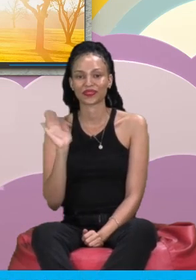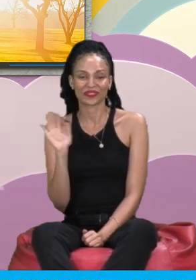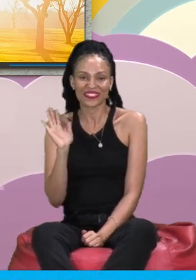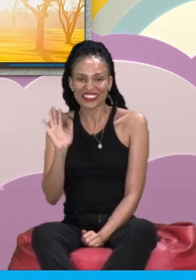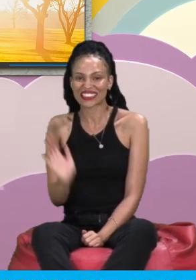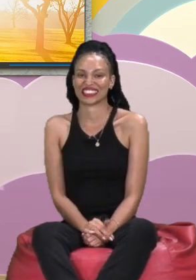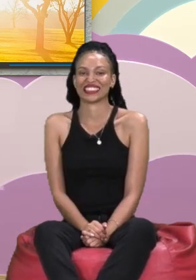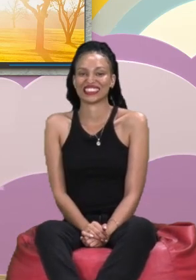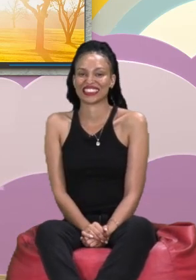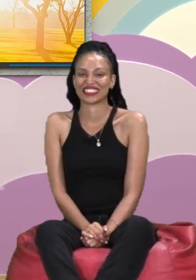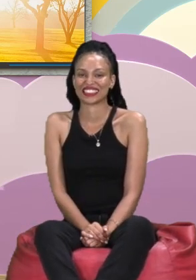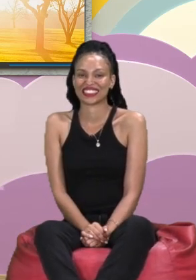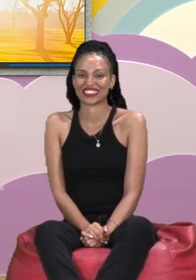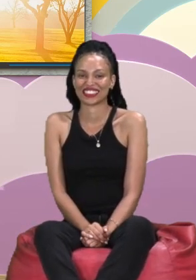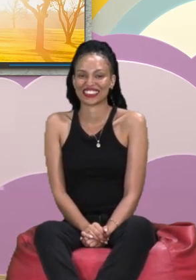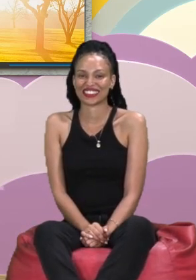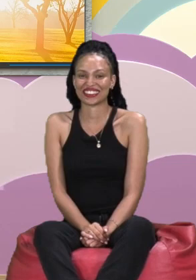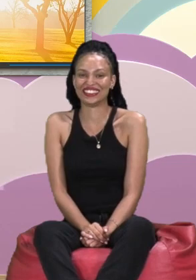ready.